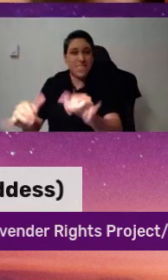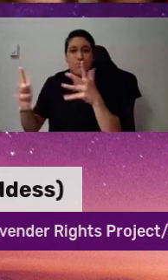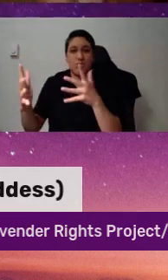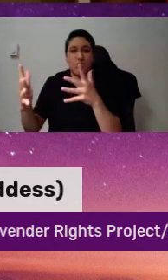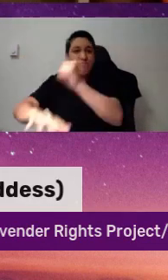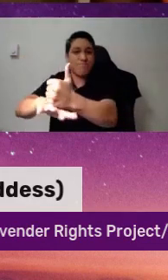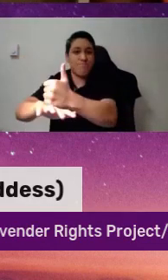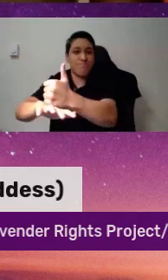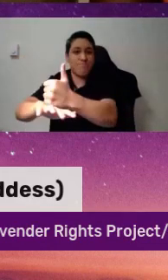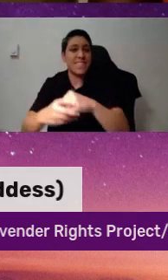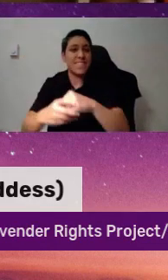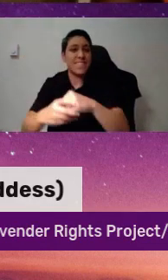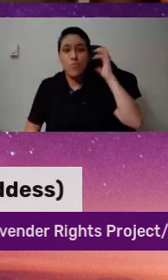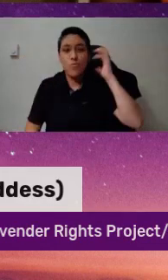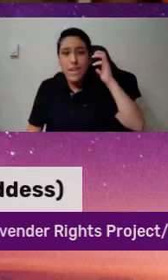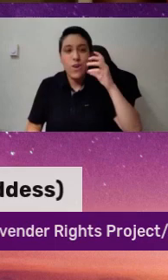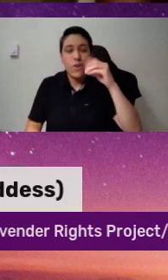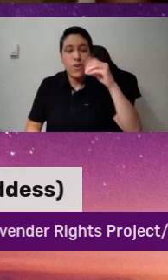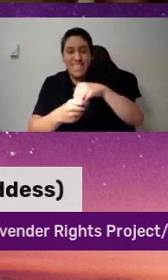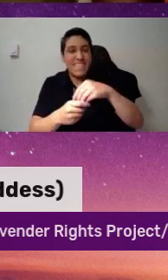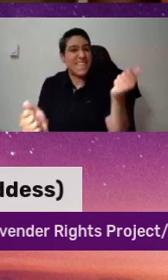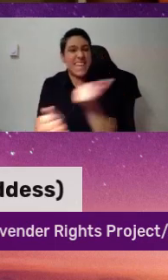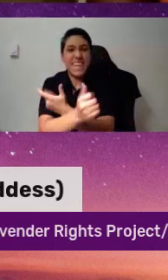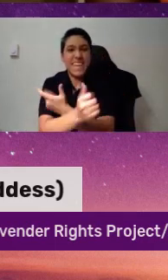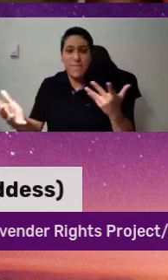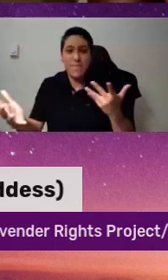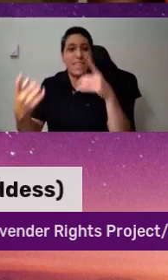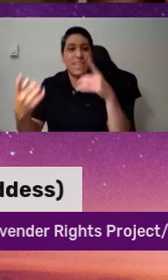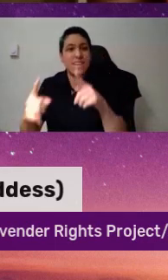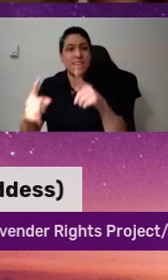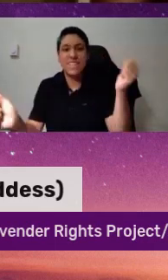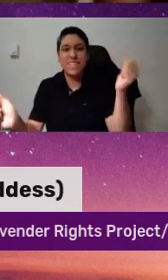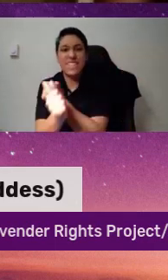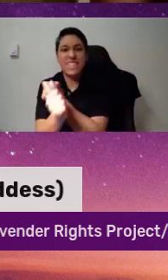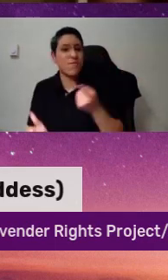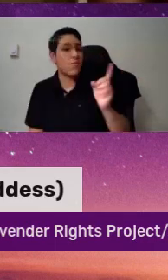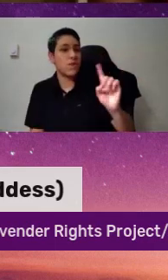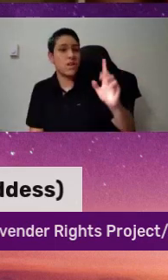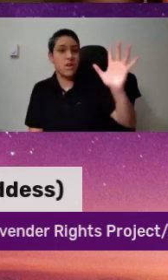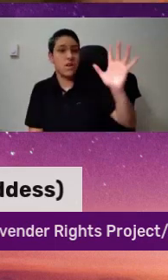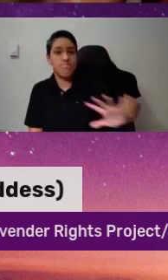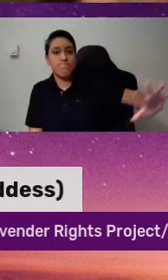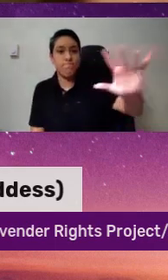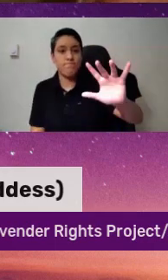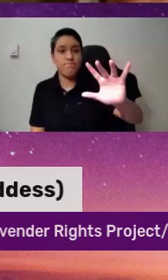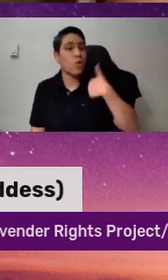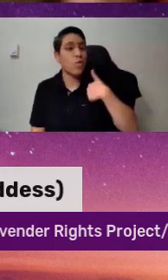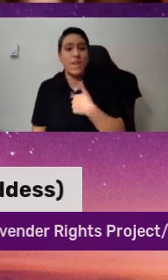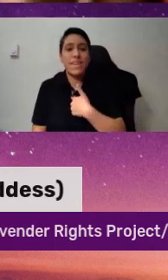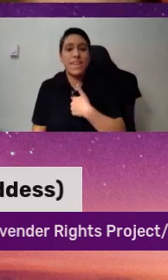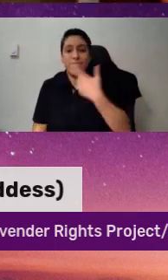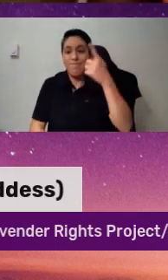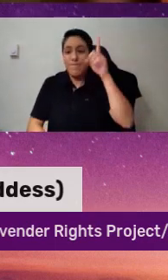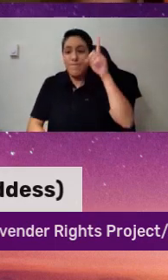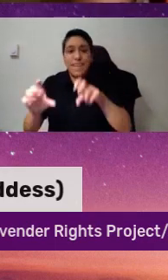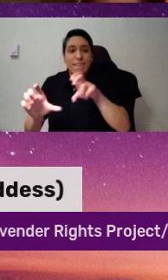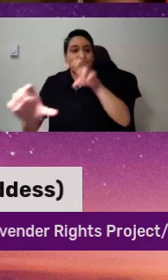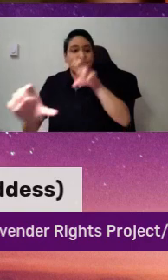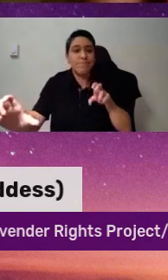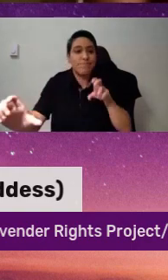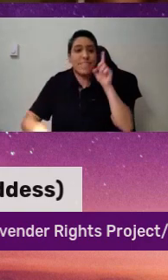it's in everything, it's everywhere. We cannot escape it. Even as someone, as liberated as I